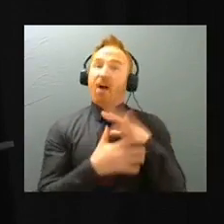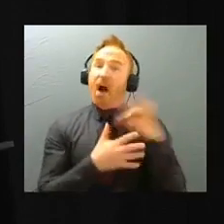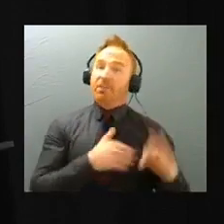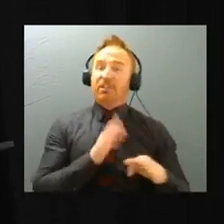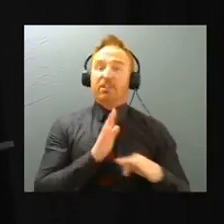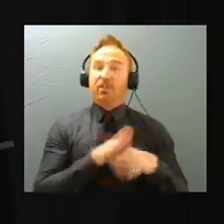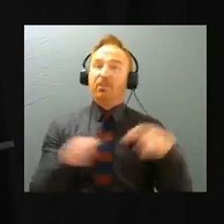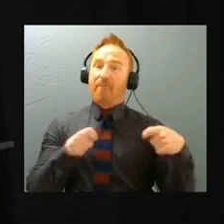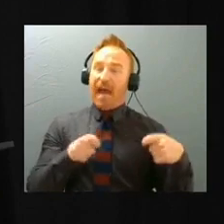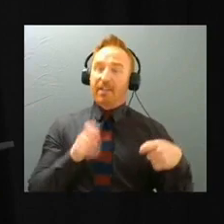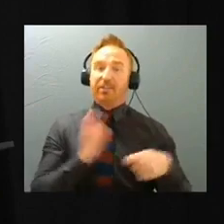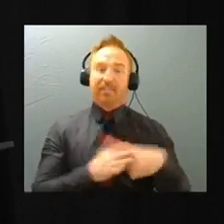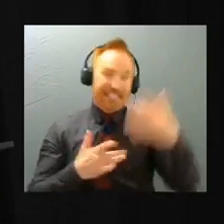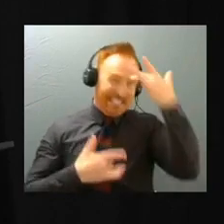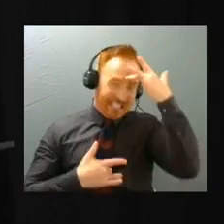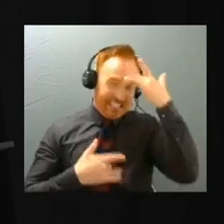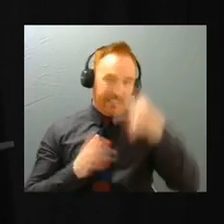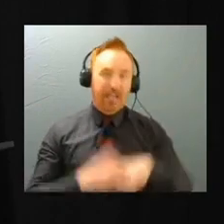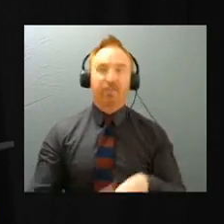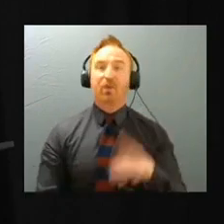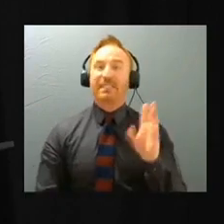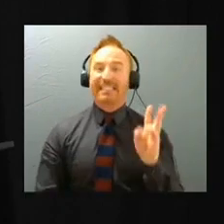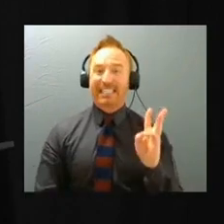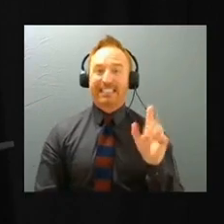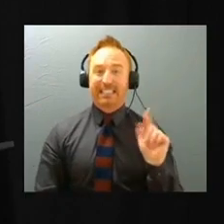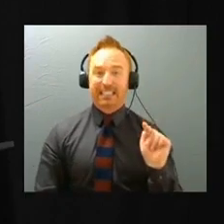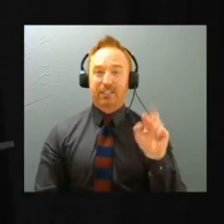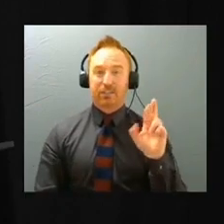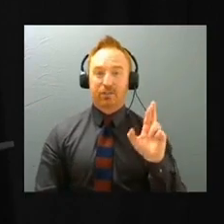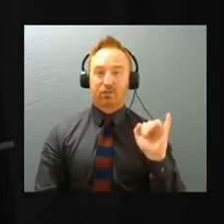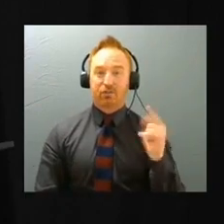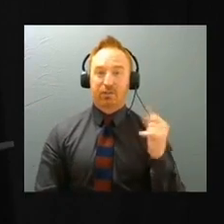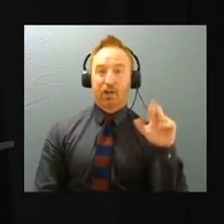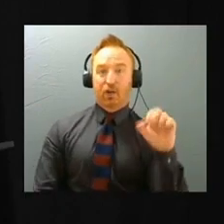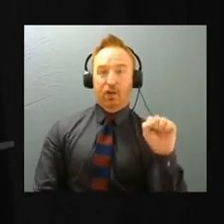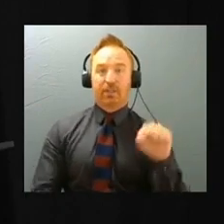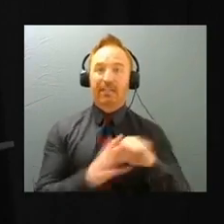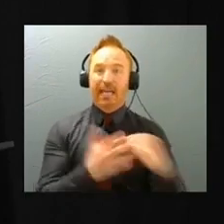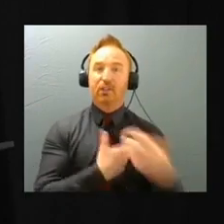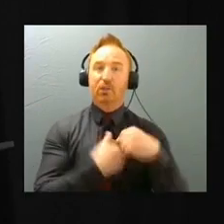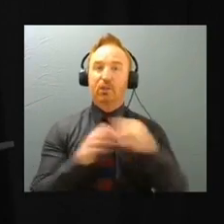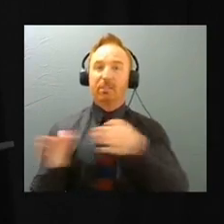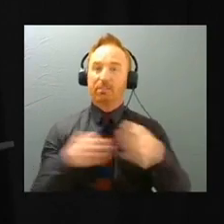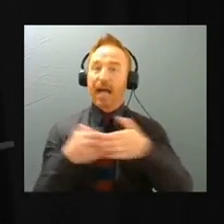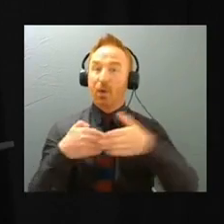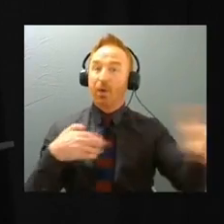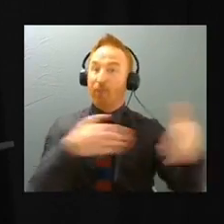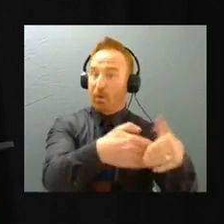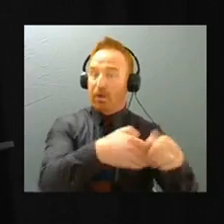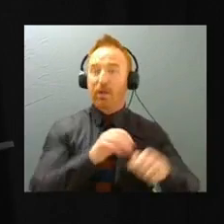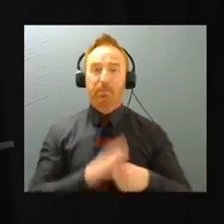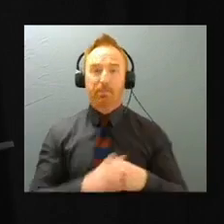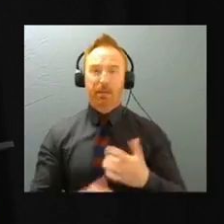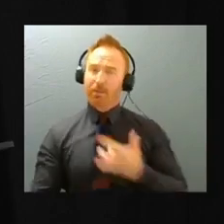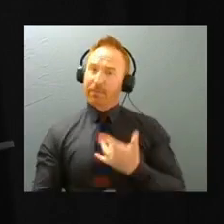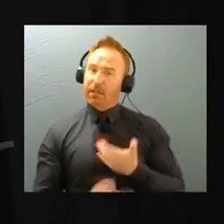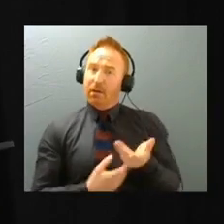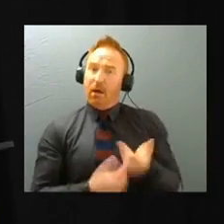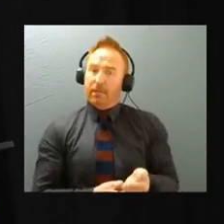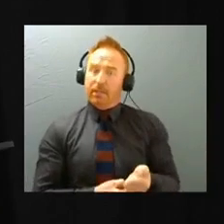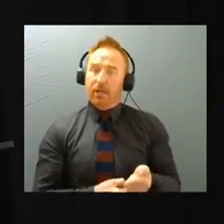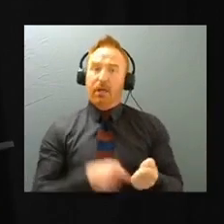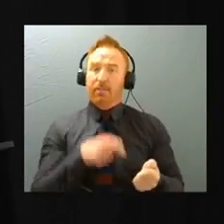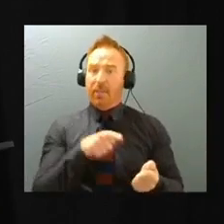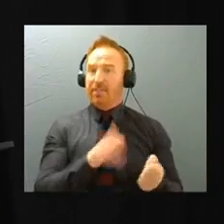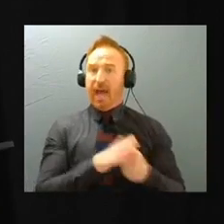6 triggers that is in our plan forward, and based upon the epidemiology, we feel confident in lifting that